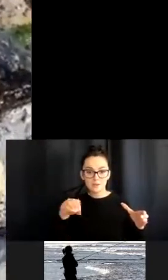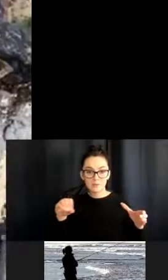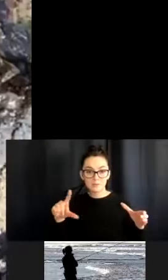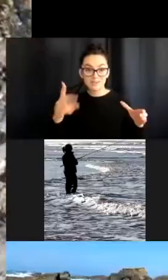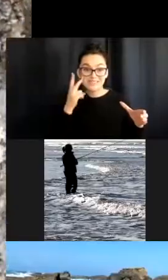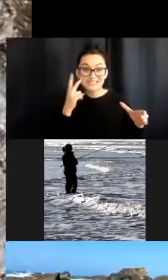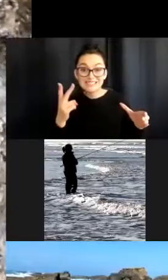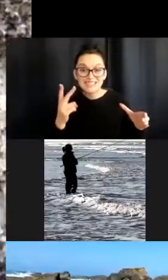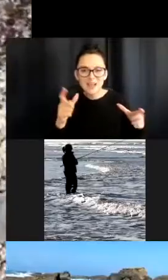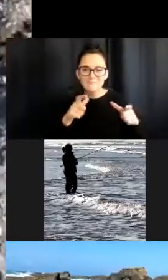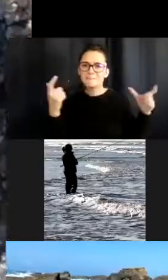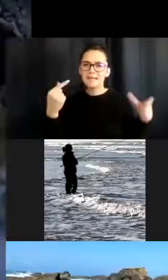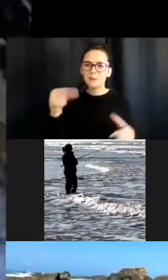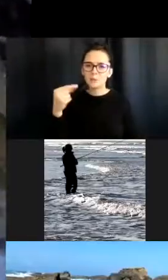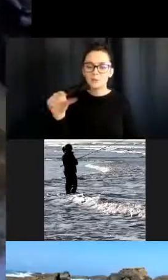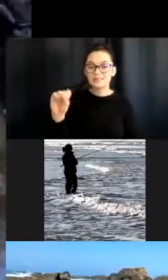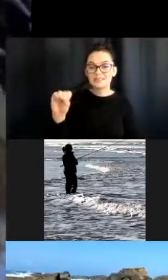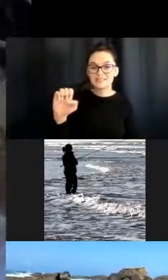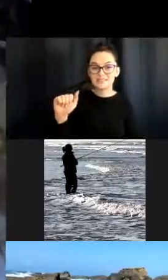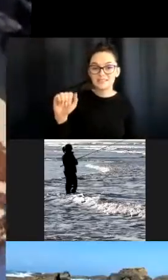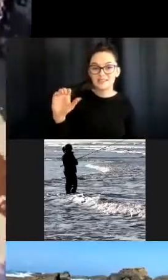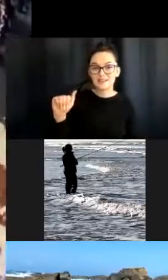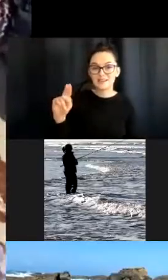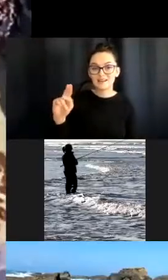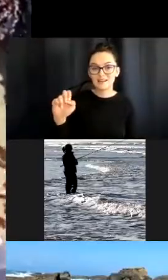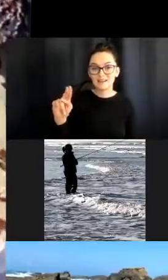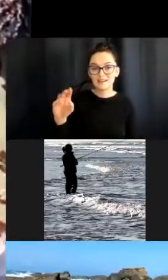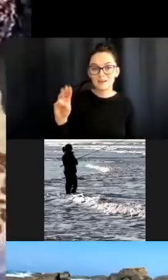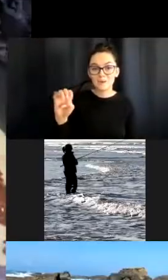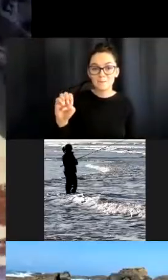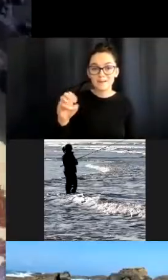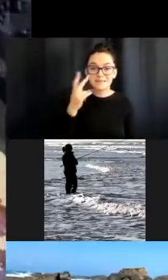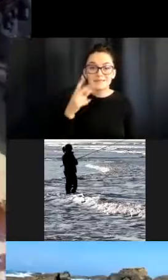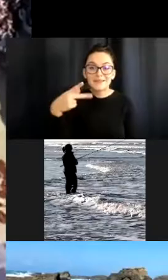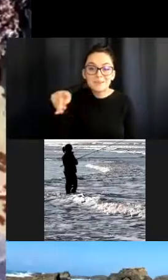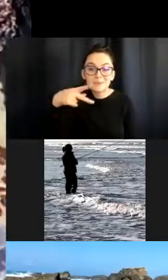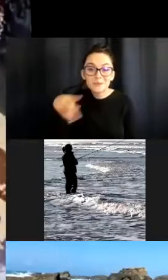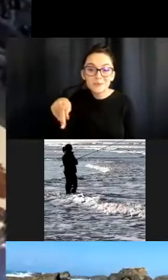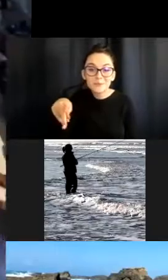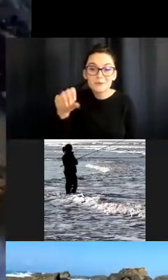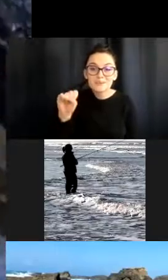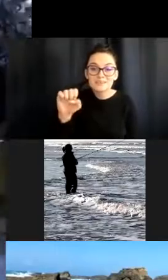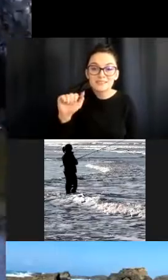anemones, and then we have a little purple sea urchin. Gorgeous. That is gorgeous.